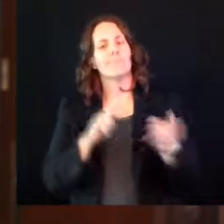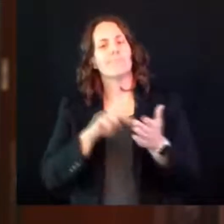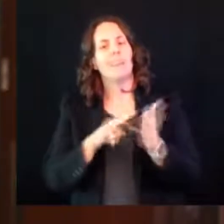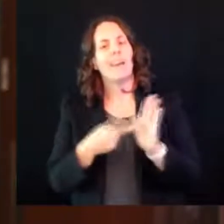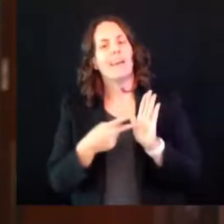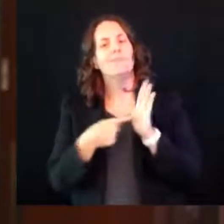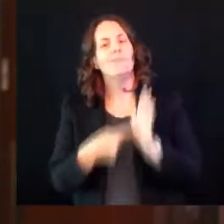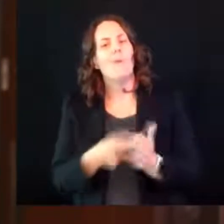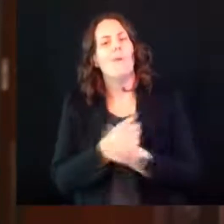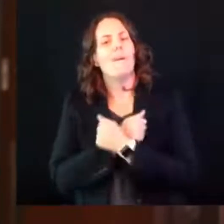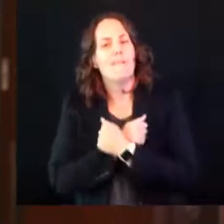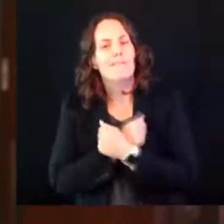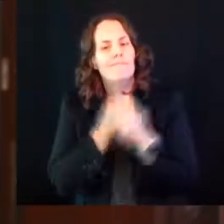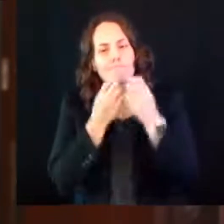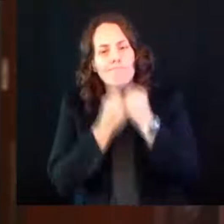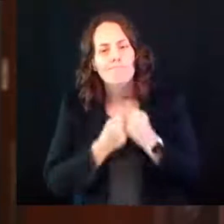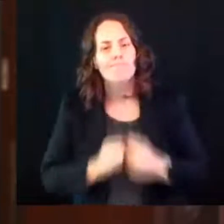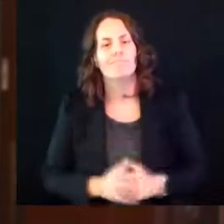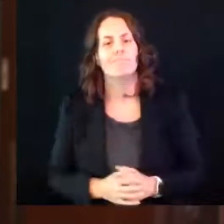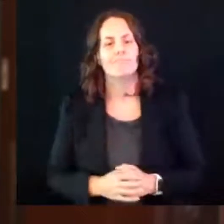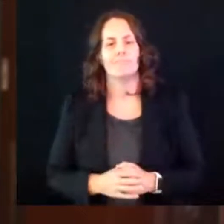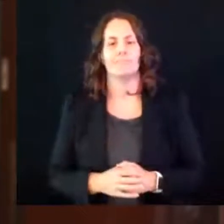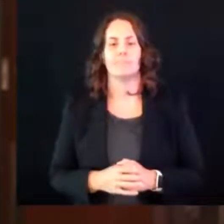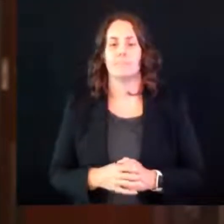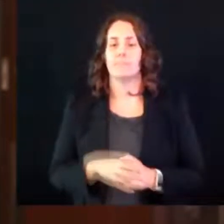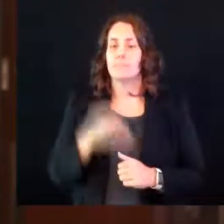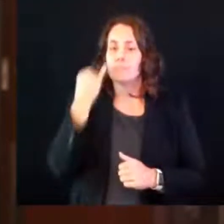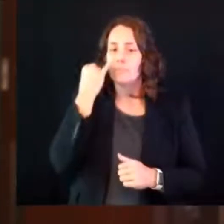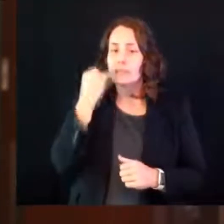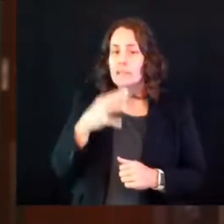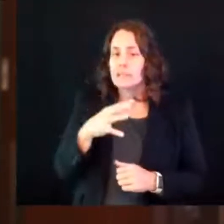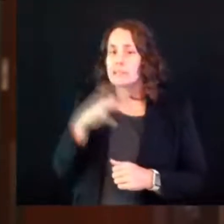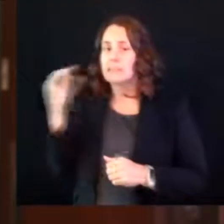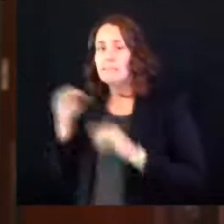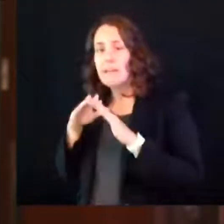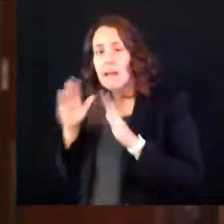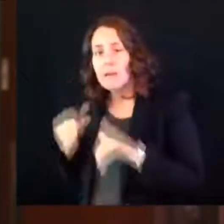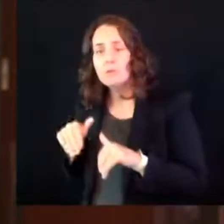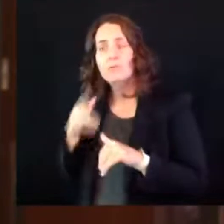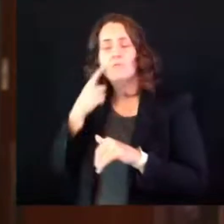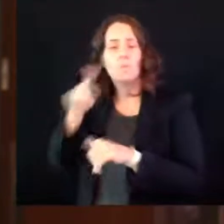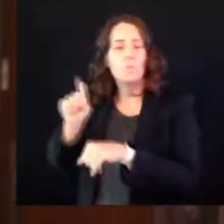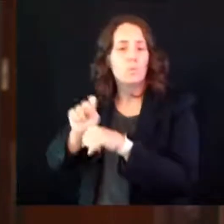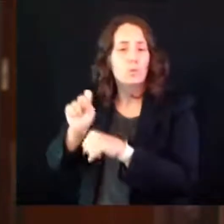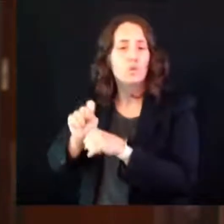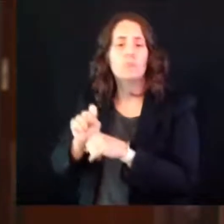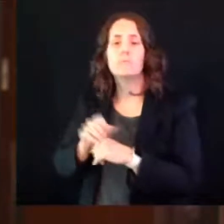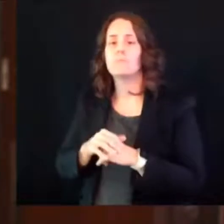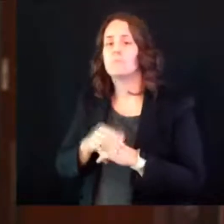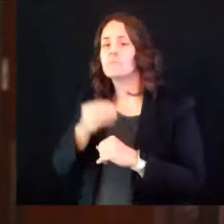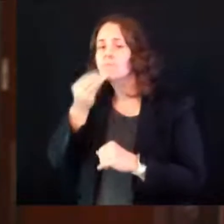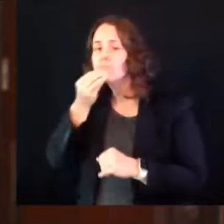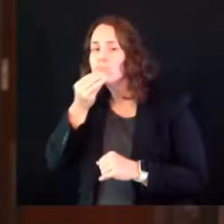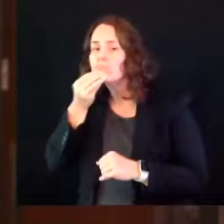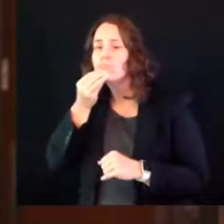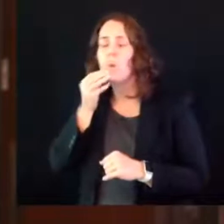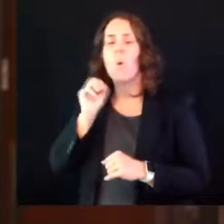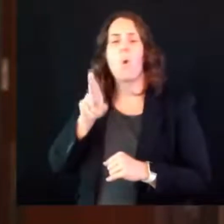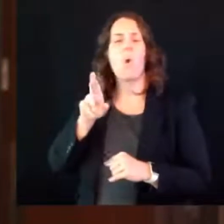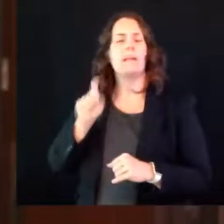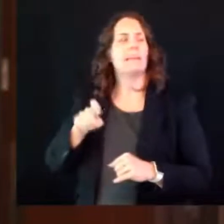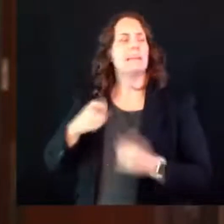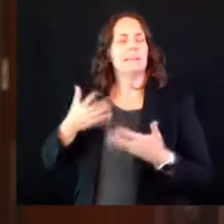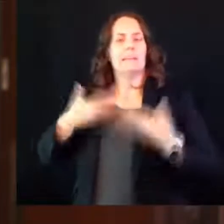whether it's to go to work, pick up the groceries, or get some fresh air. Wear a mask and keep your distance from anyone who is not a member of